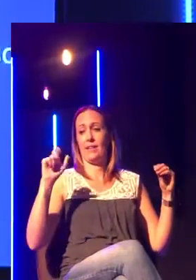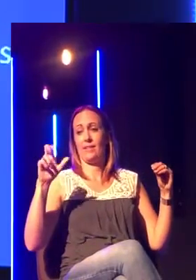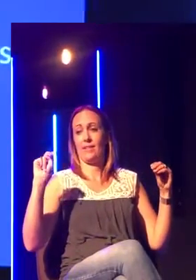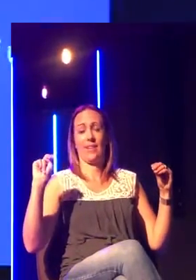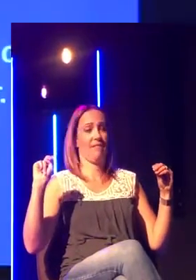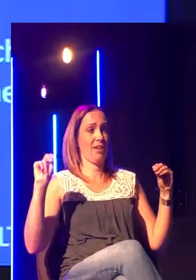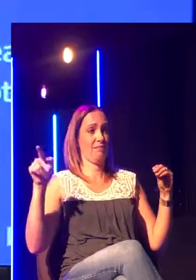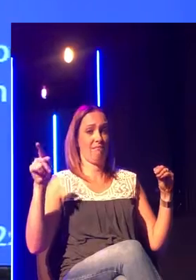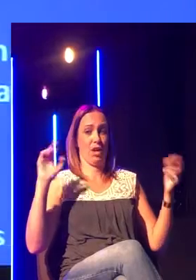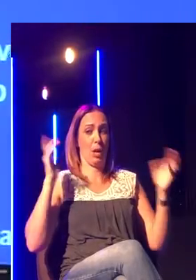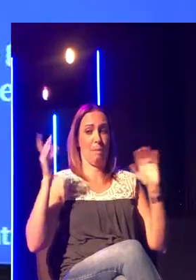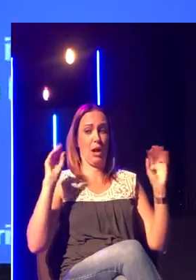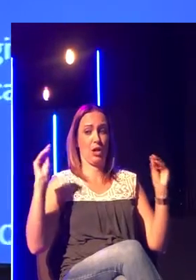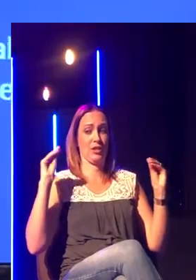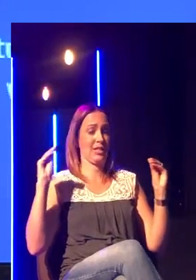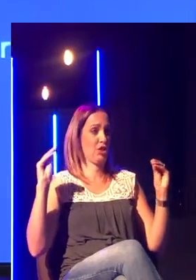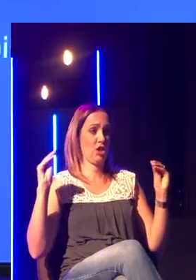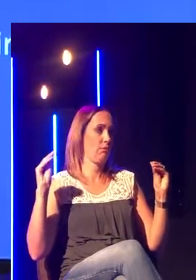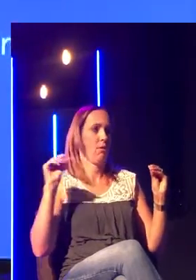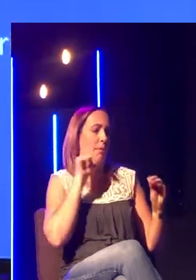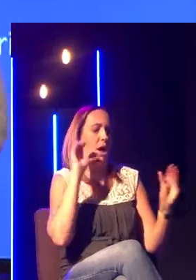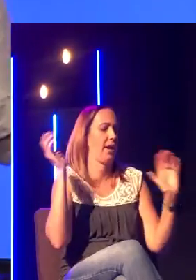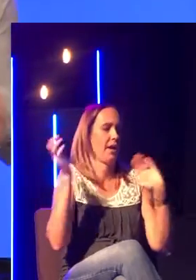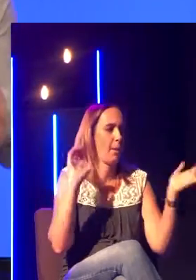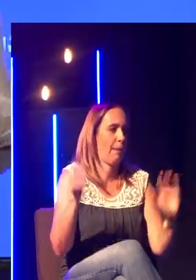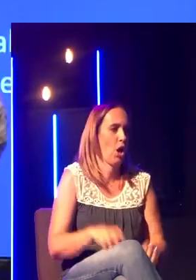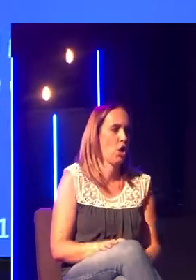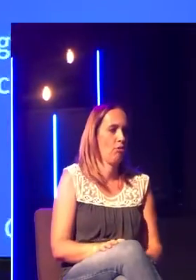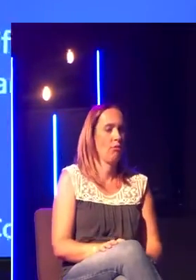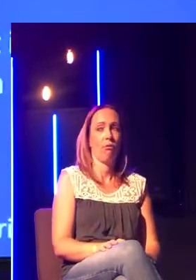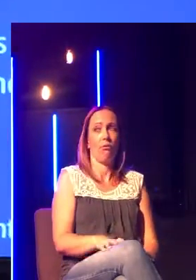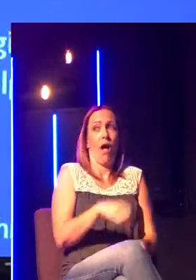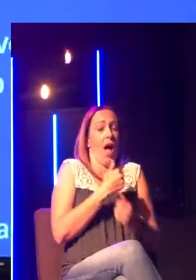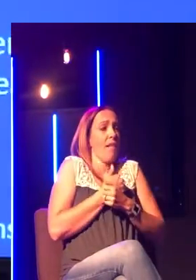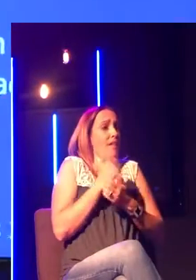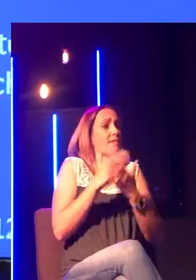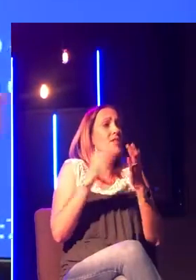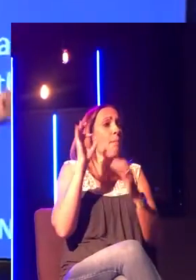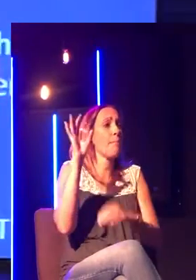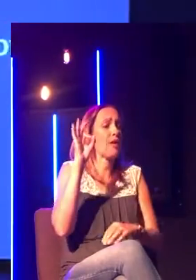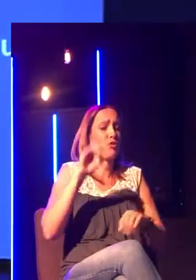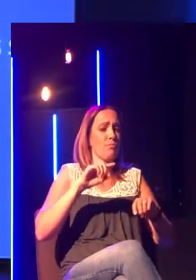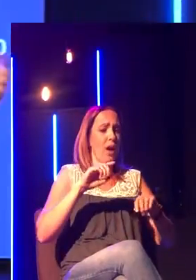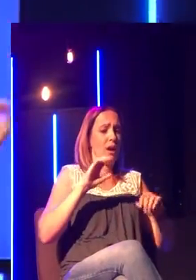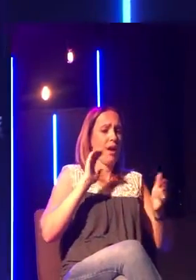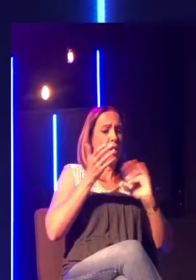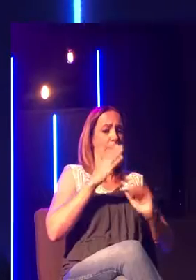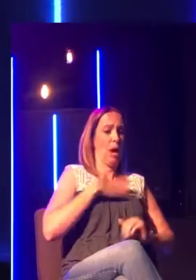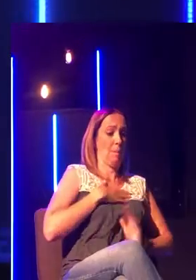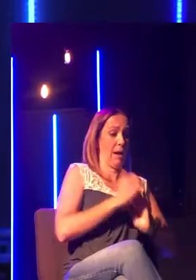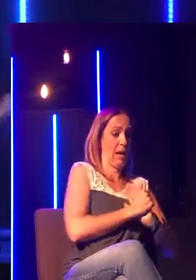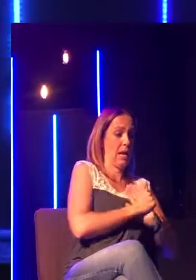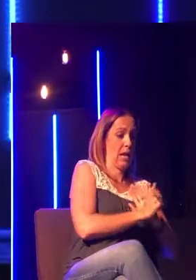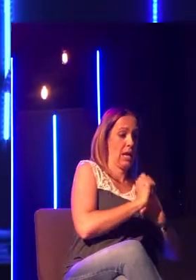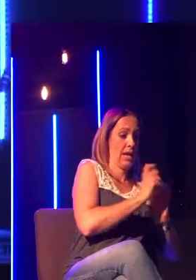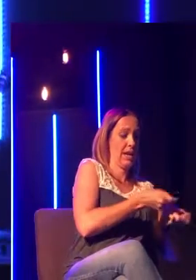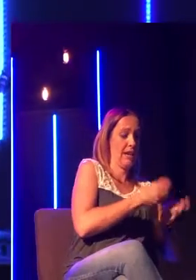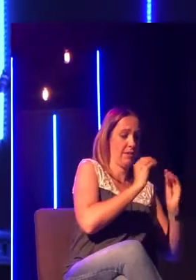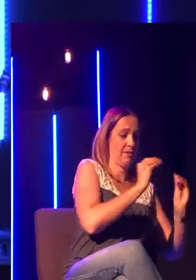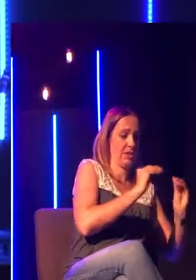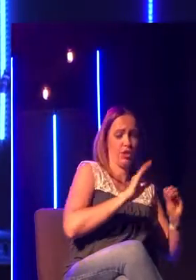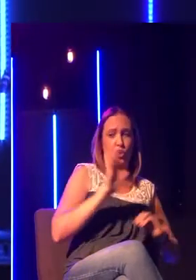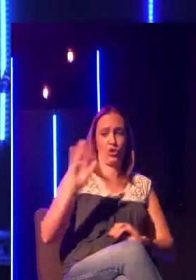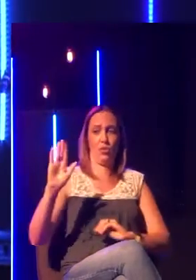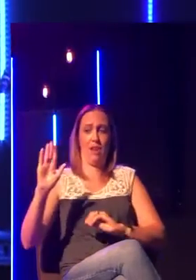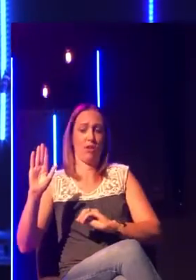I think the world of, there's some other preachers, some other pastors, I love to listen to their teaching. I'm not going to compare my gift to theirs. I've got my